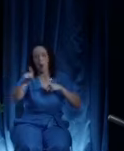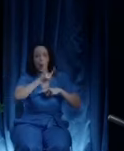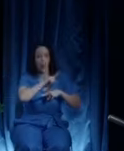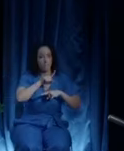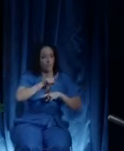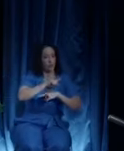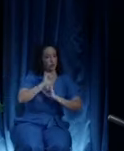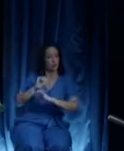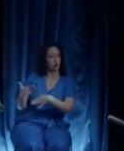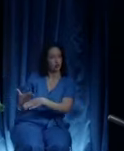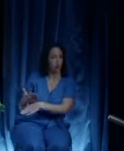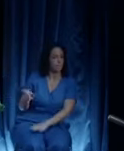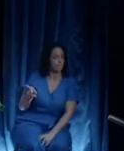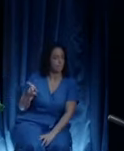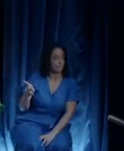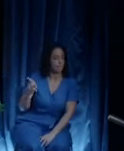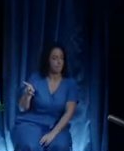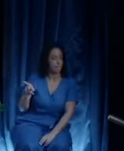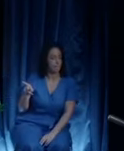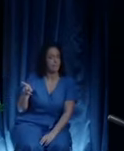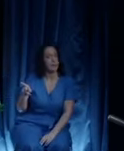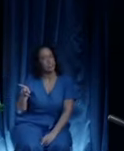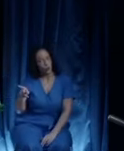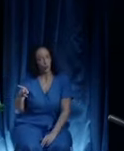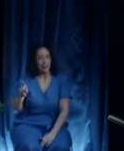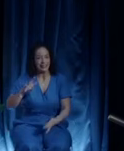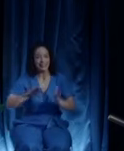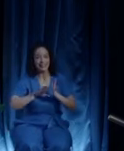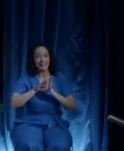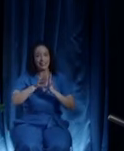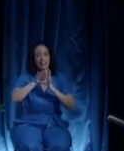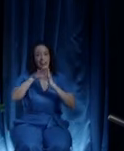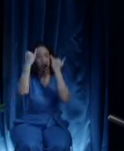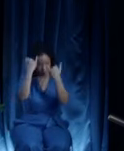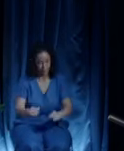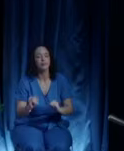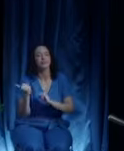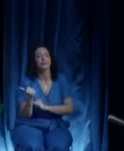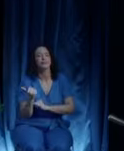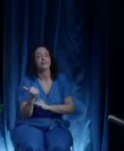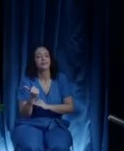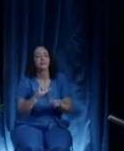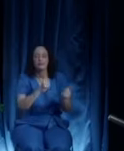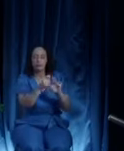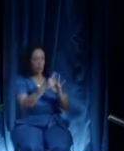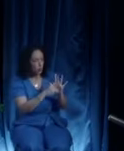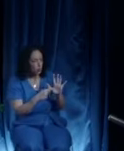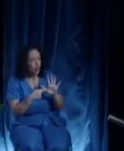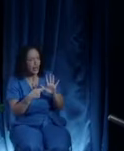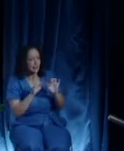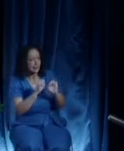lady-in-waiting. So that did not go so well. No, I mean, in James's court, was it as